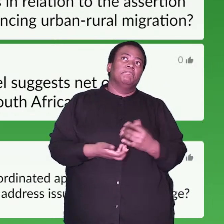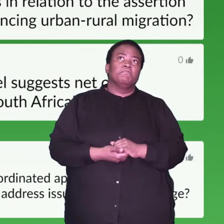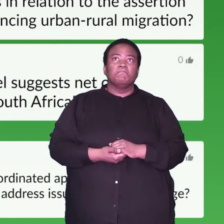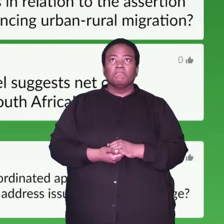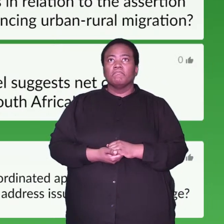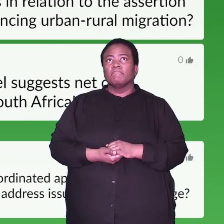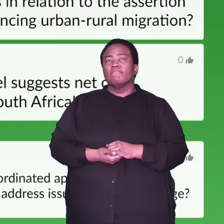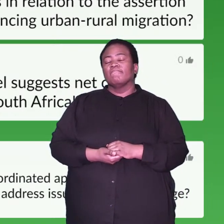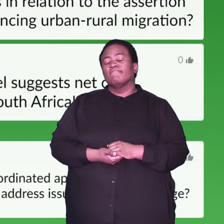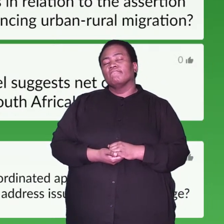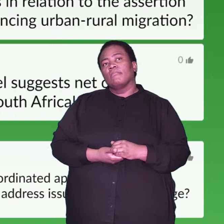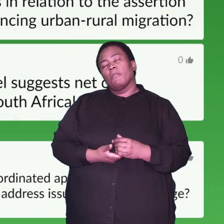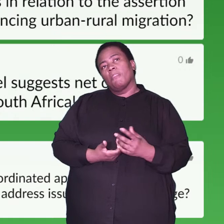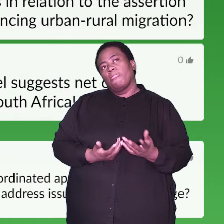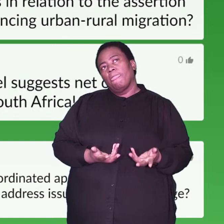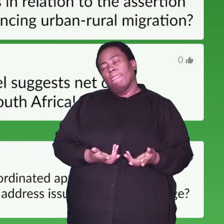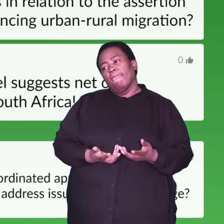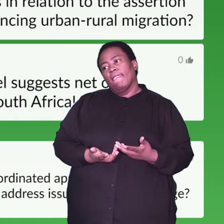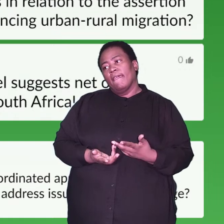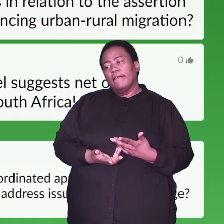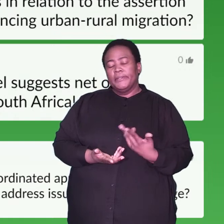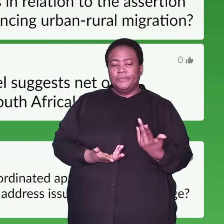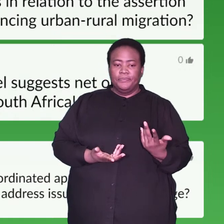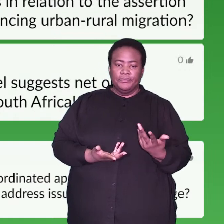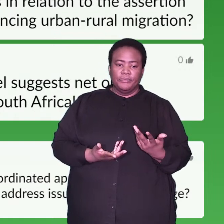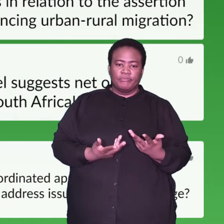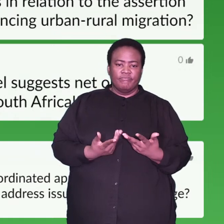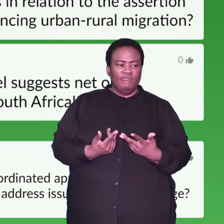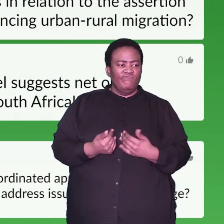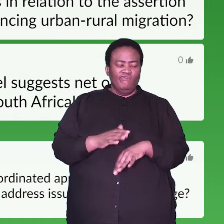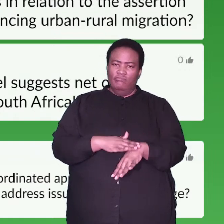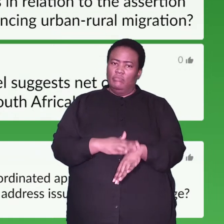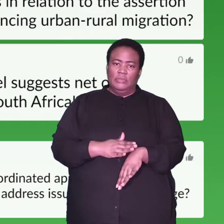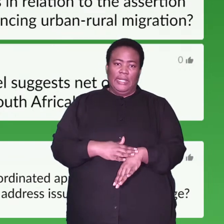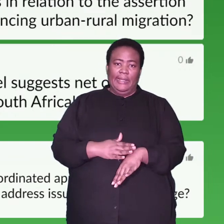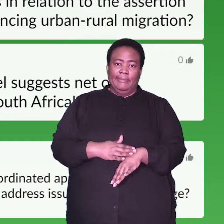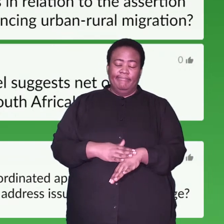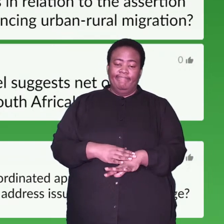I mean, a very response given the time we have left.